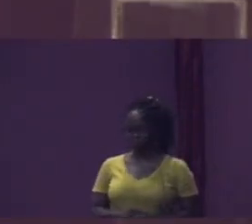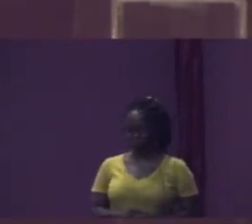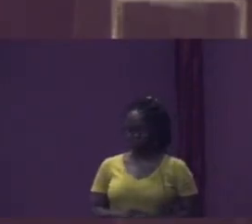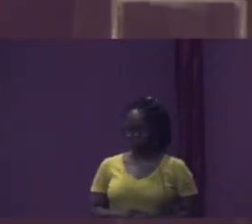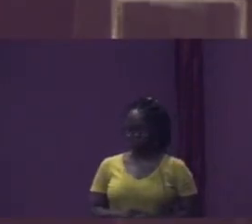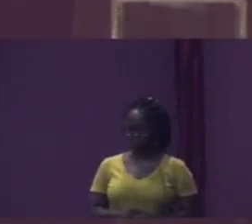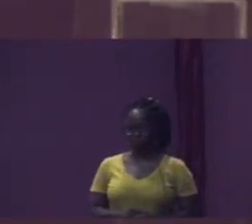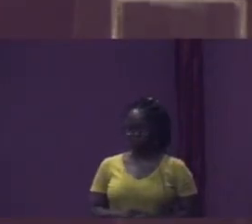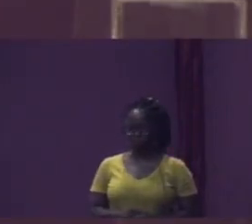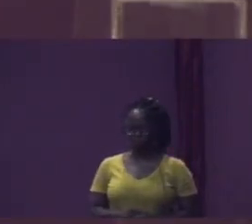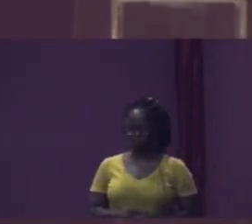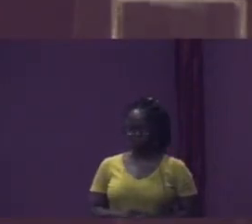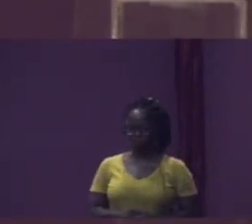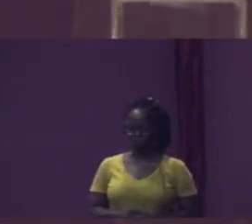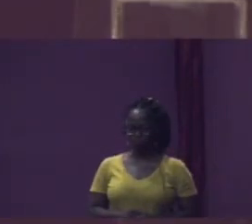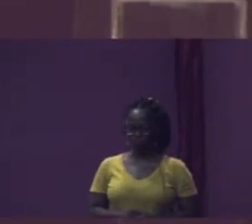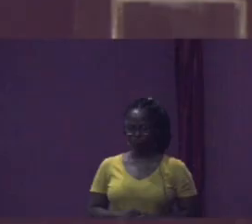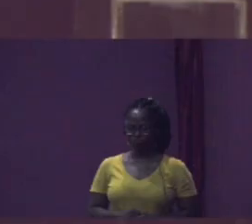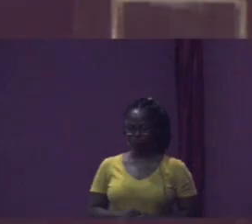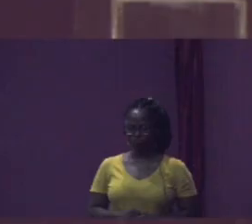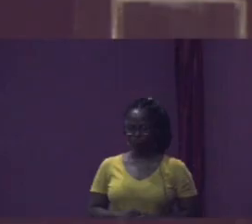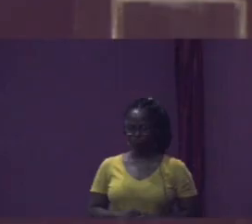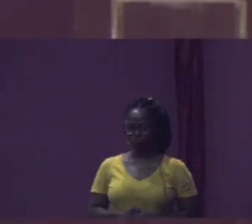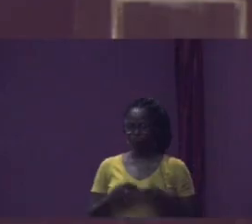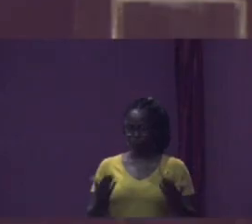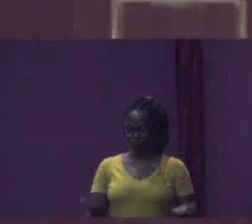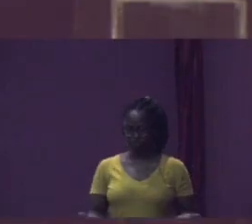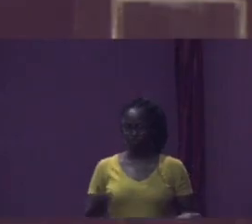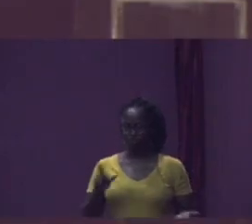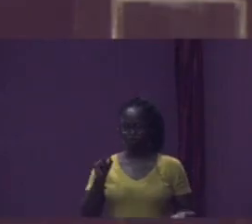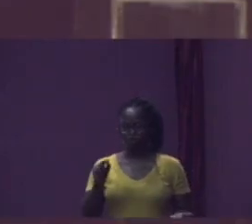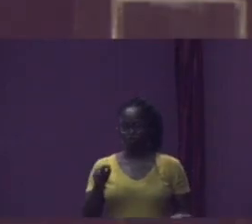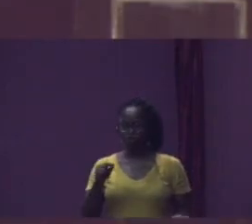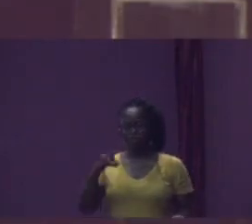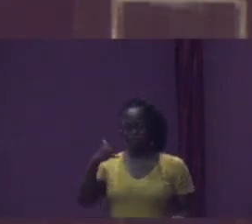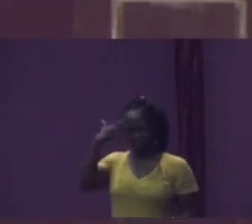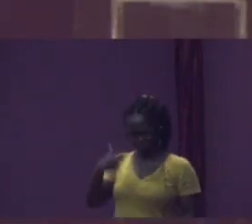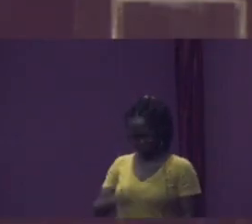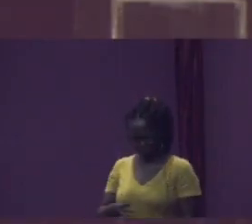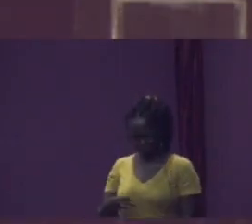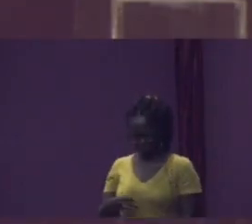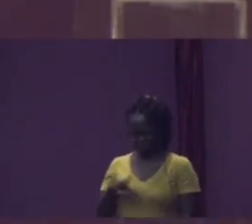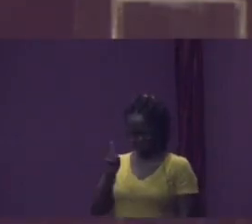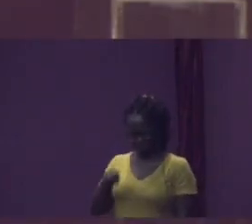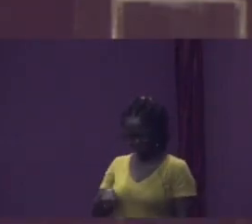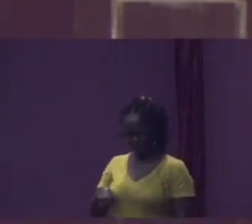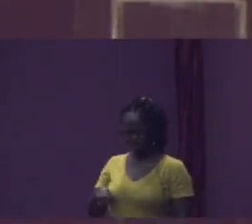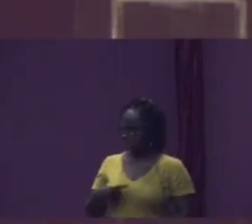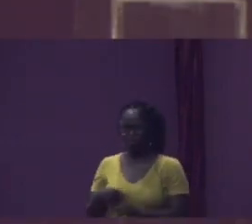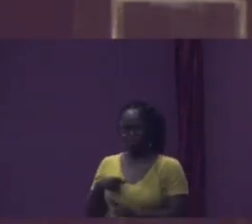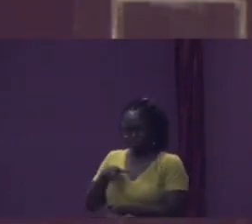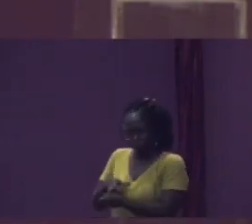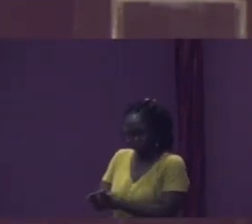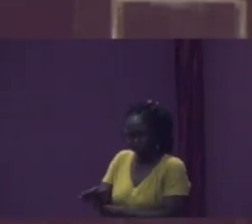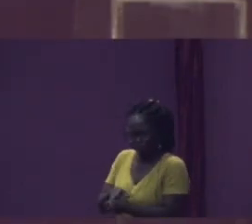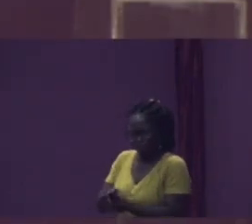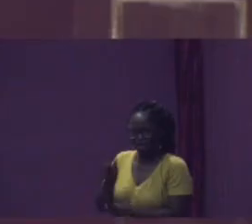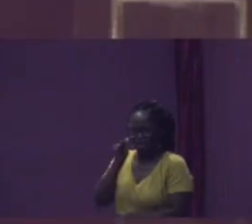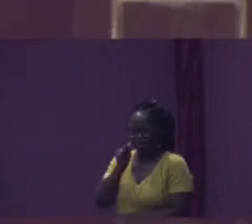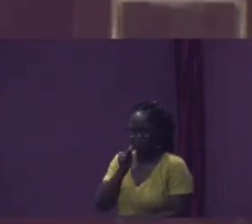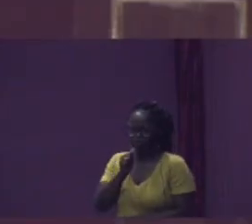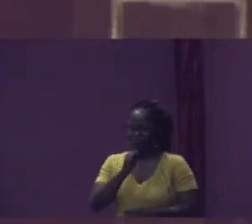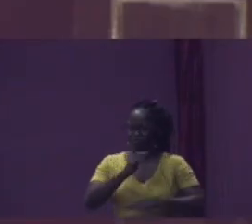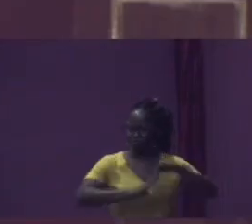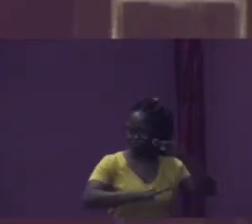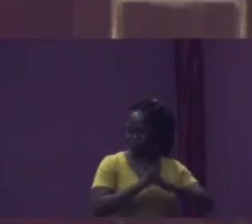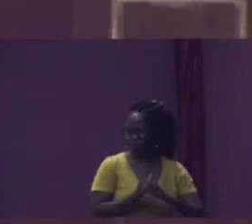Was it a case of too much too soon? She had an indication for her C-section. She had fetal distress.